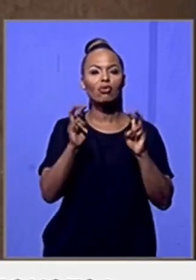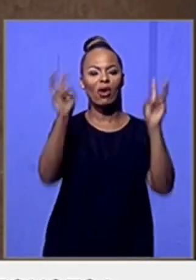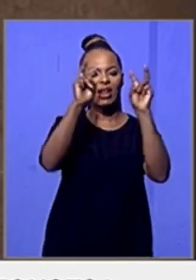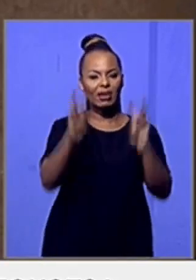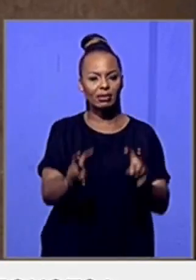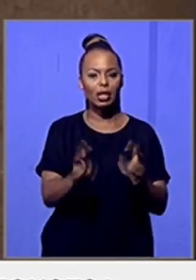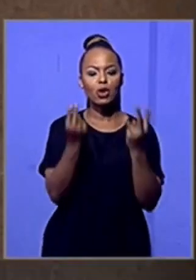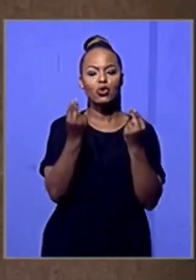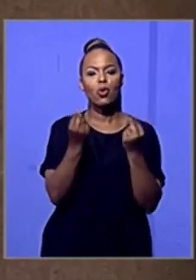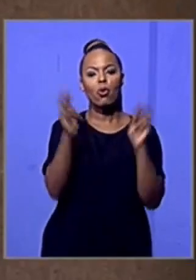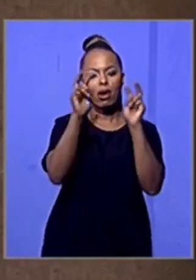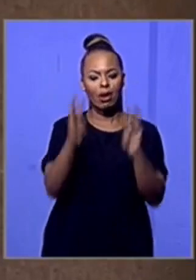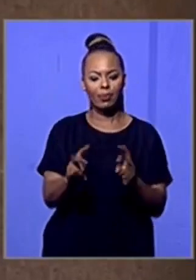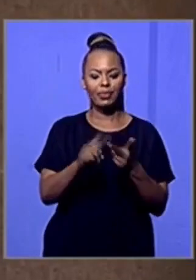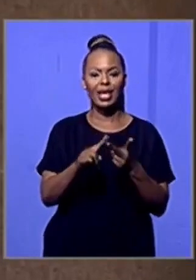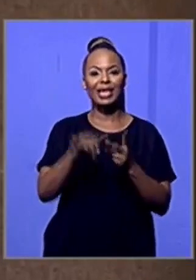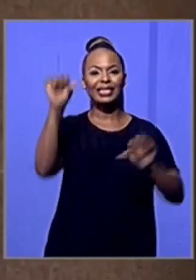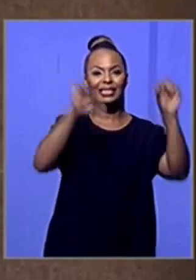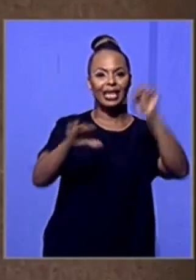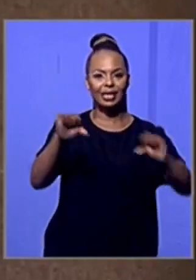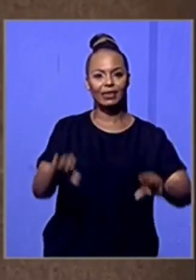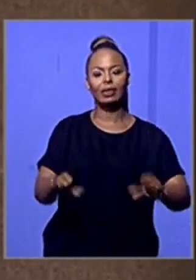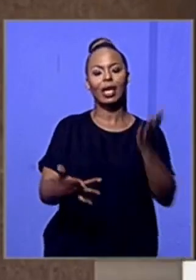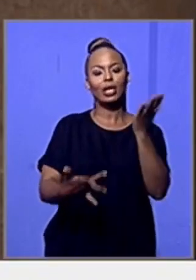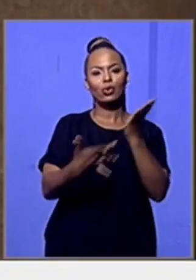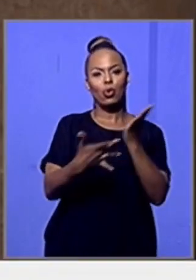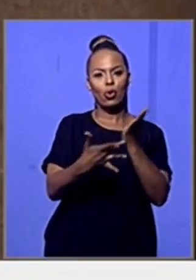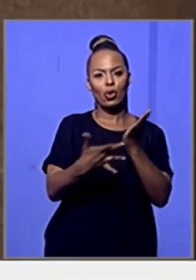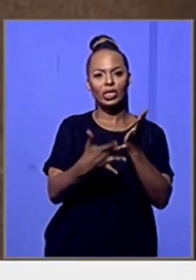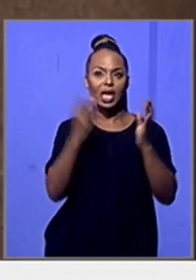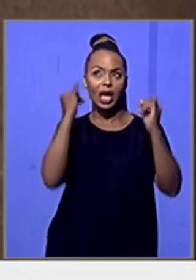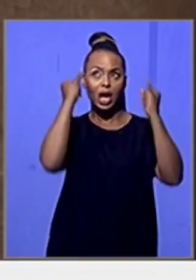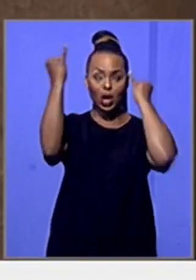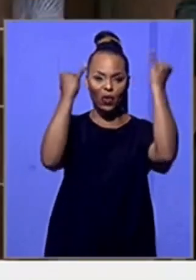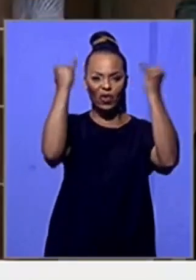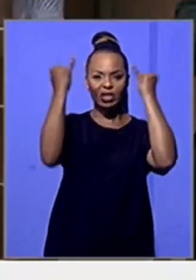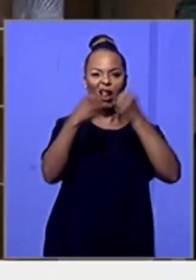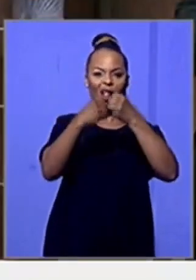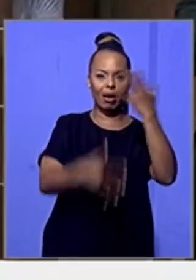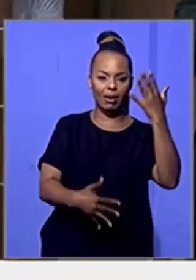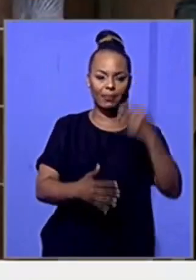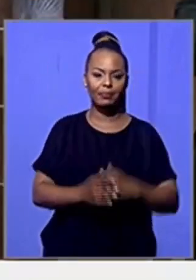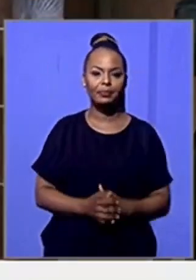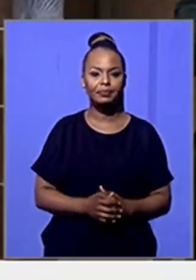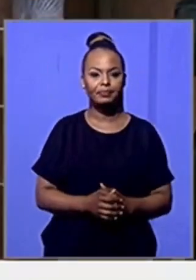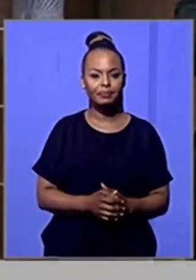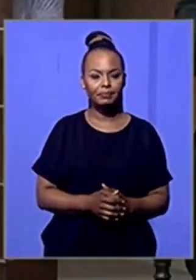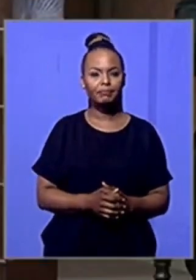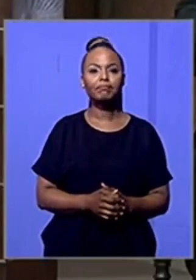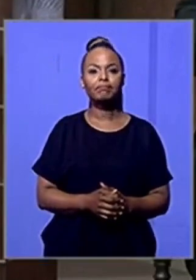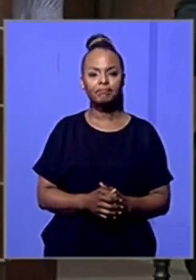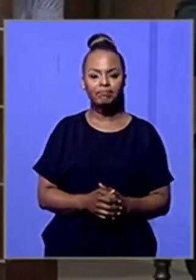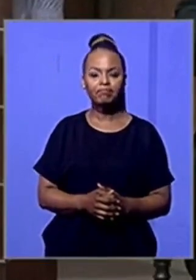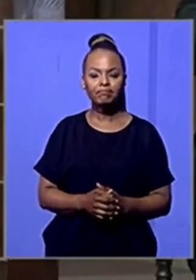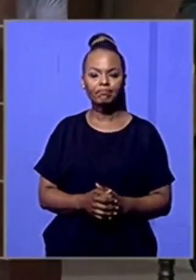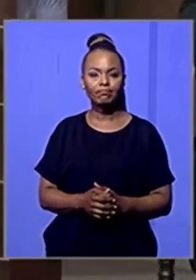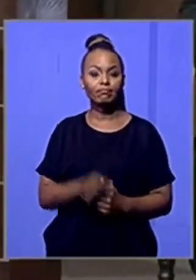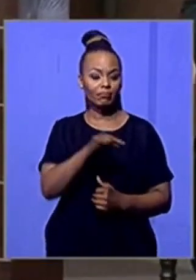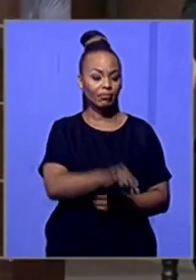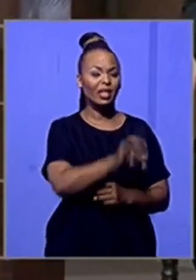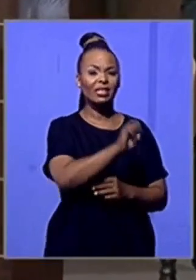energy, scientific and technological innovation, among others. Mo matsapeng a naga a go samagana